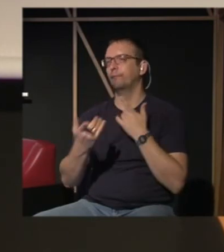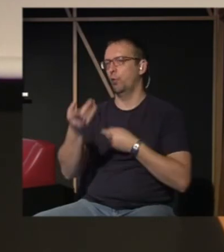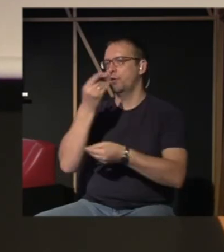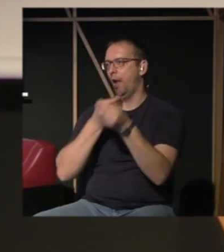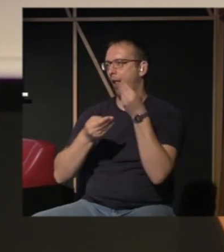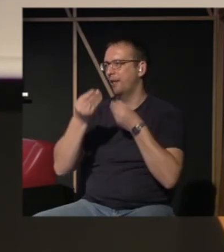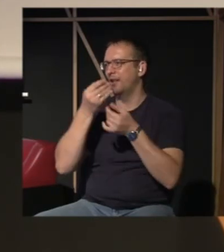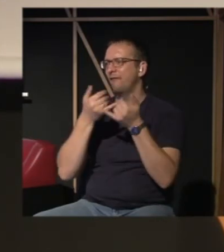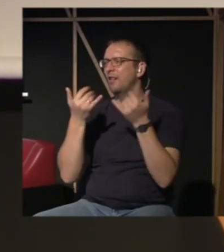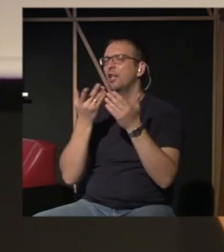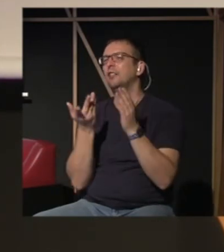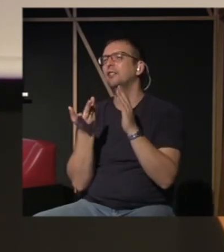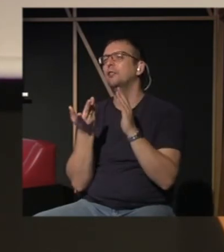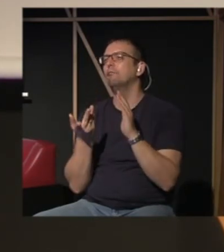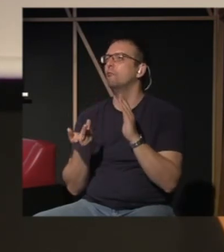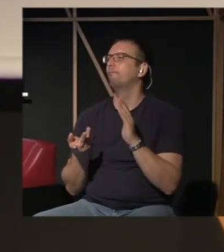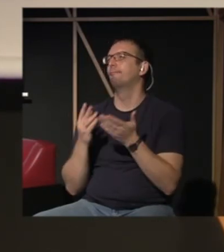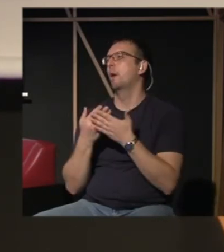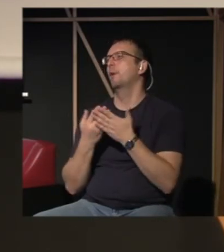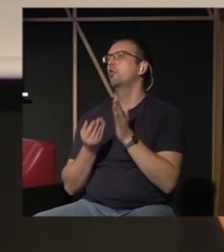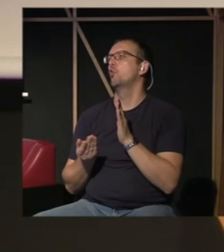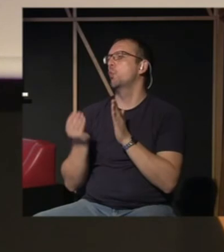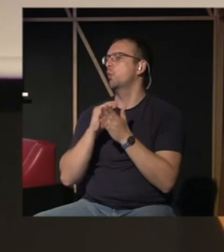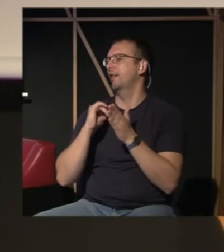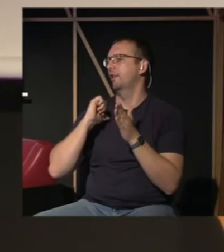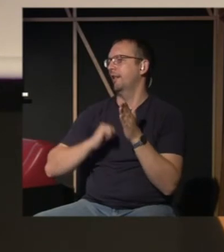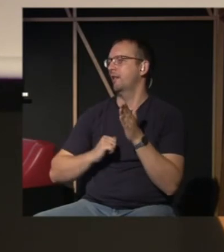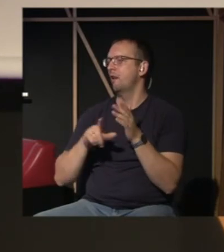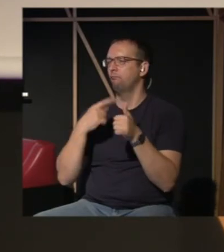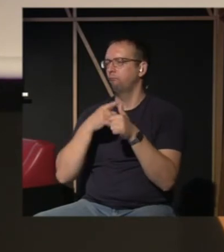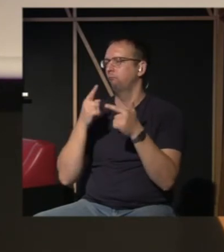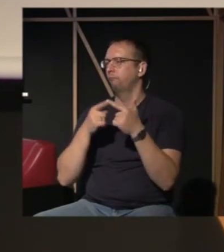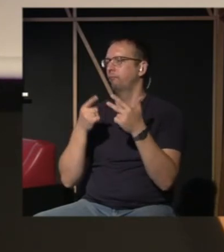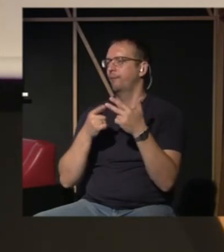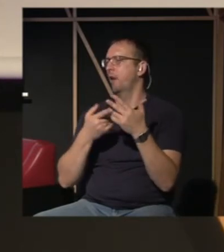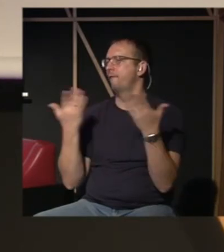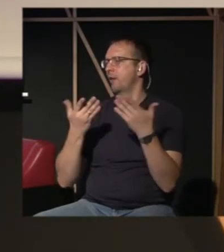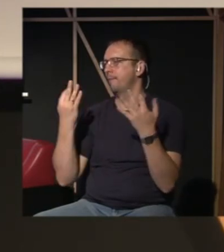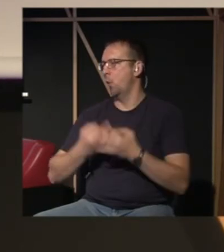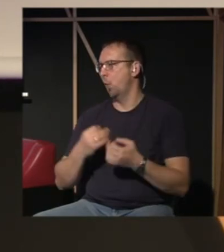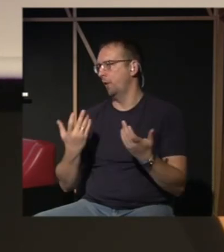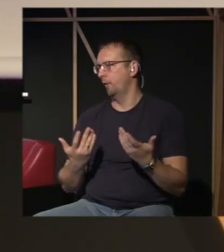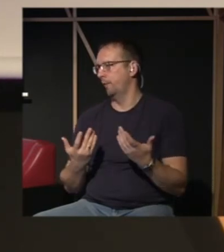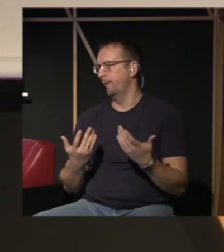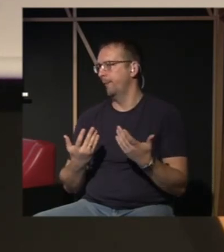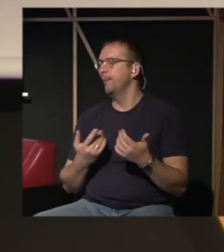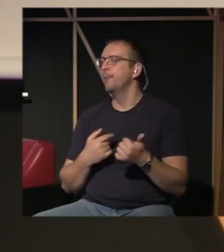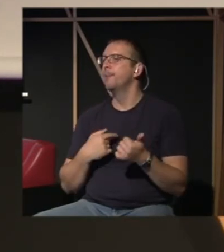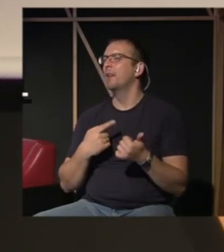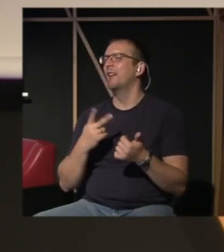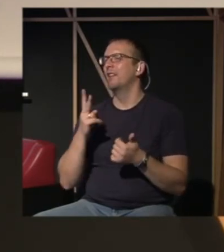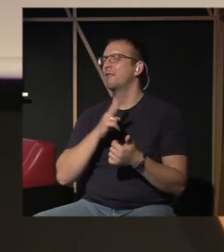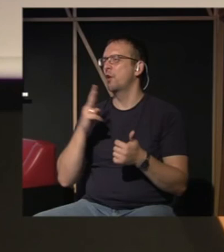offer. This wasn't something that we were not able to provide for the 2018 FIFA World